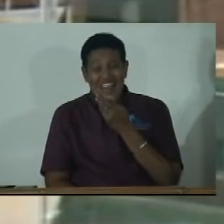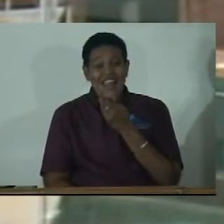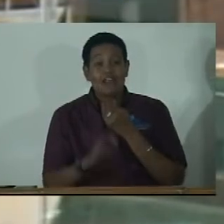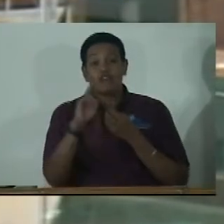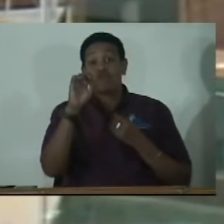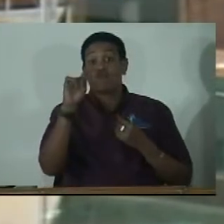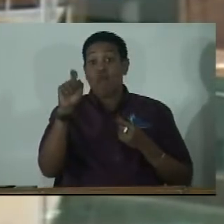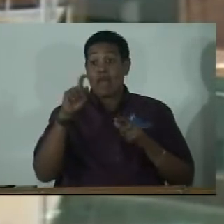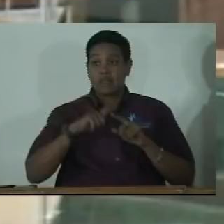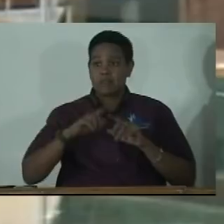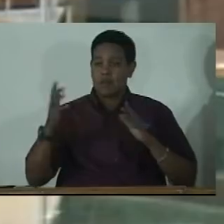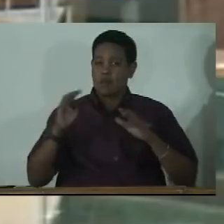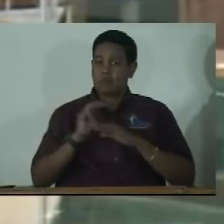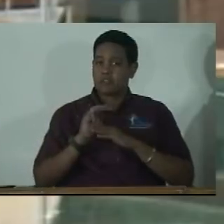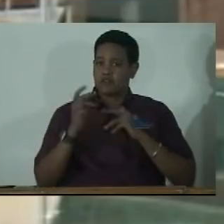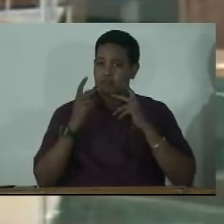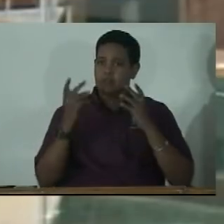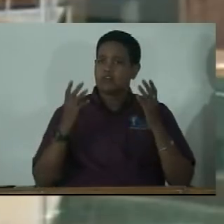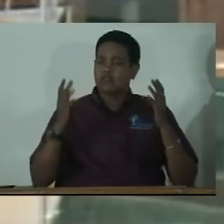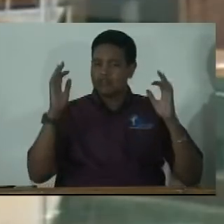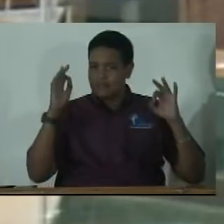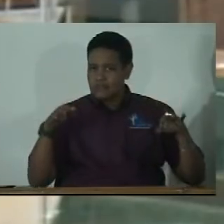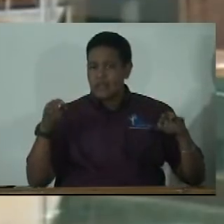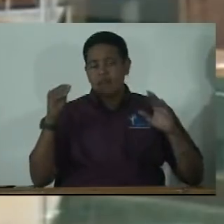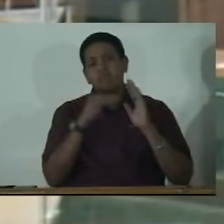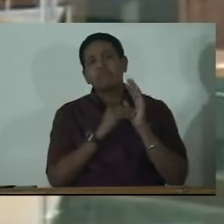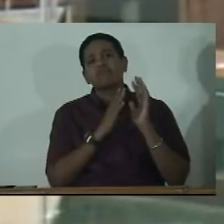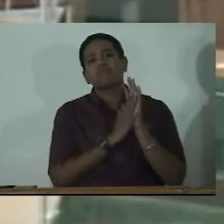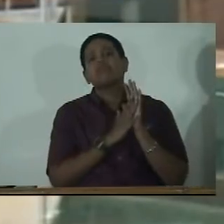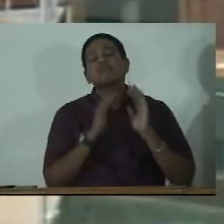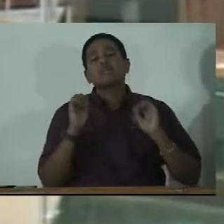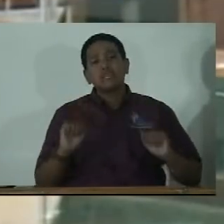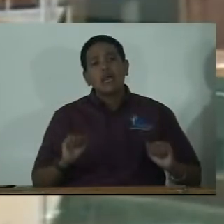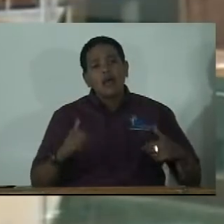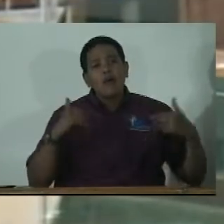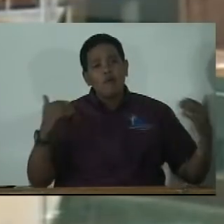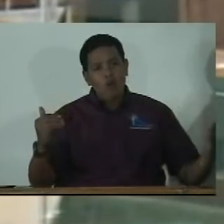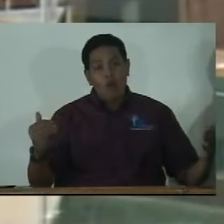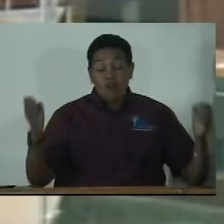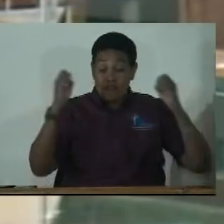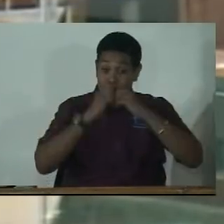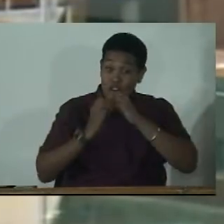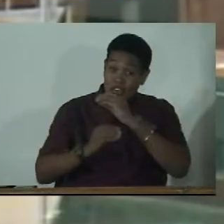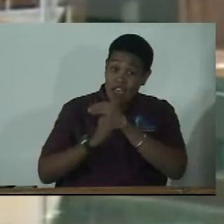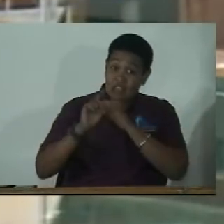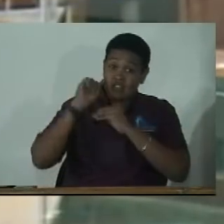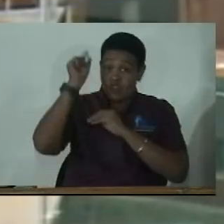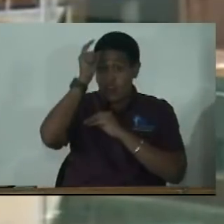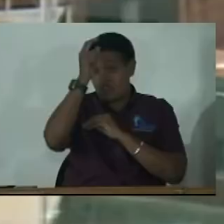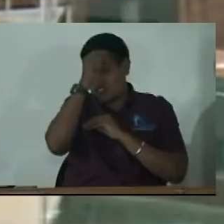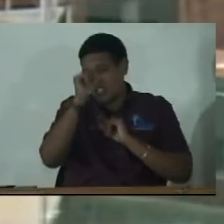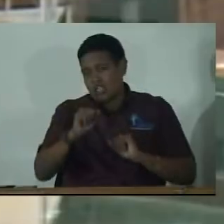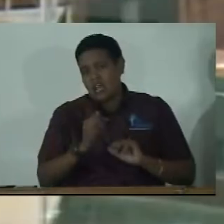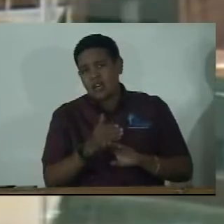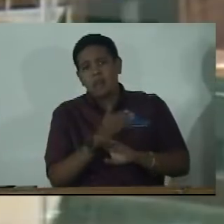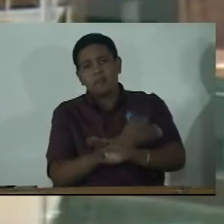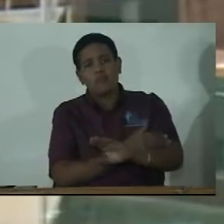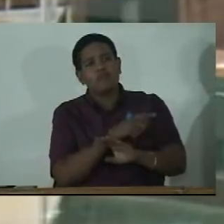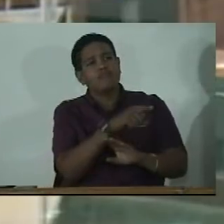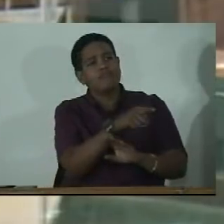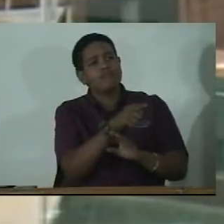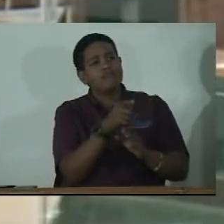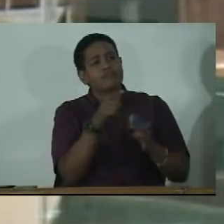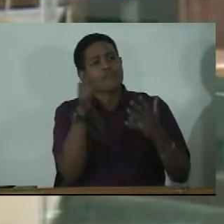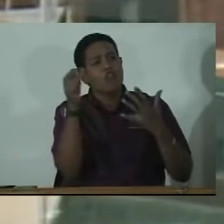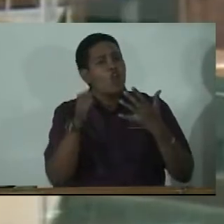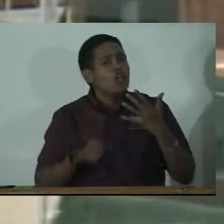to affirmative resolution. It further provides that the Governor-General may approve, subject to such conditions as may